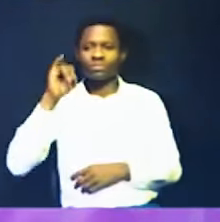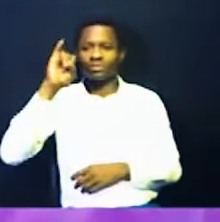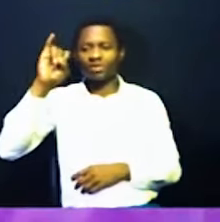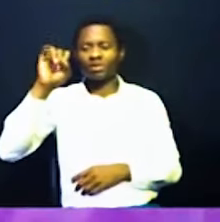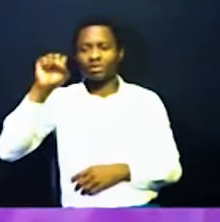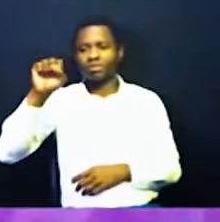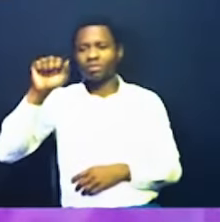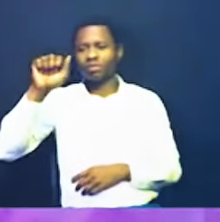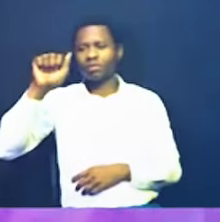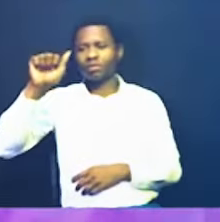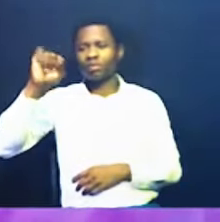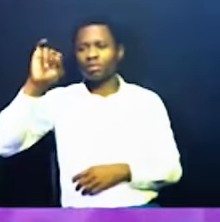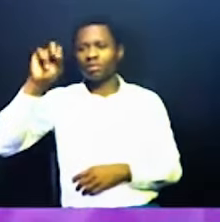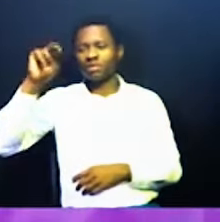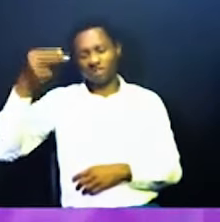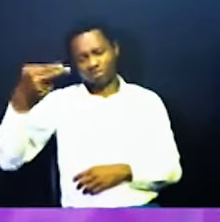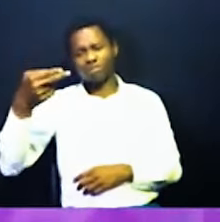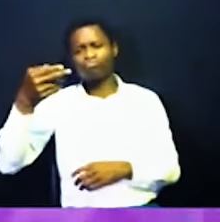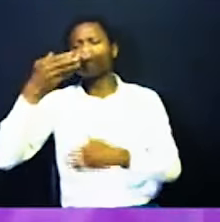this